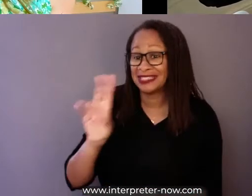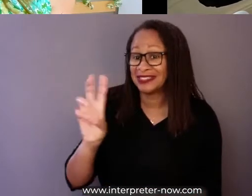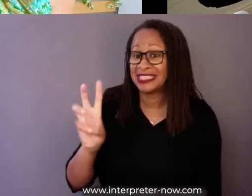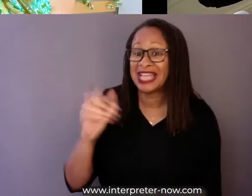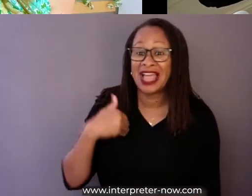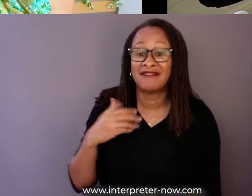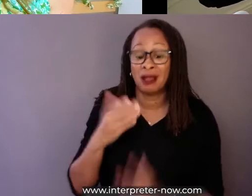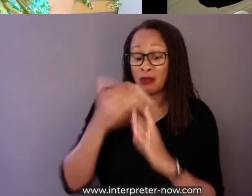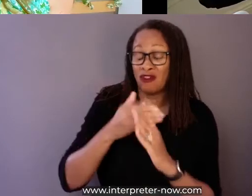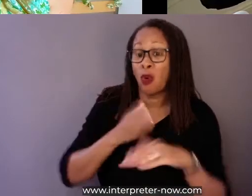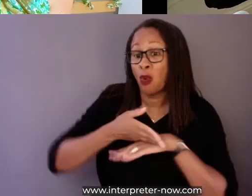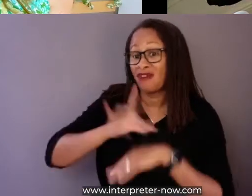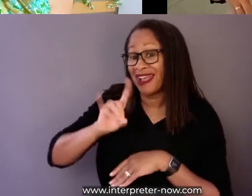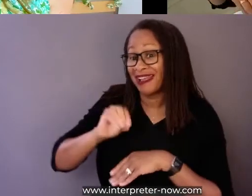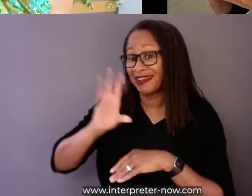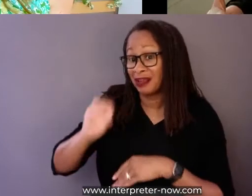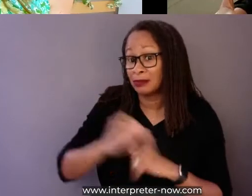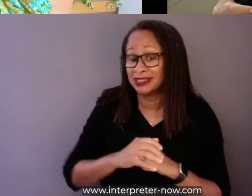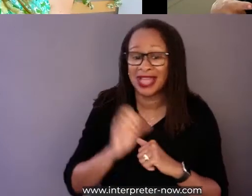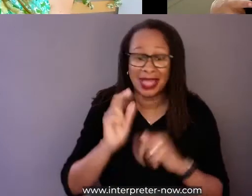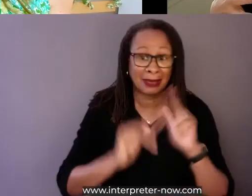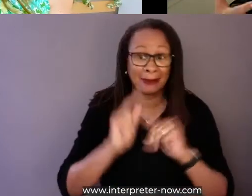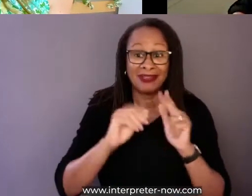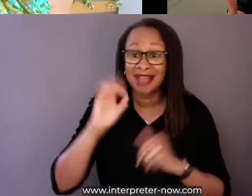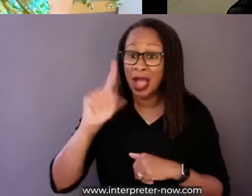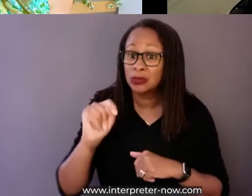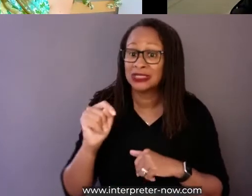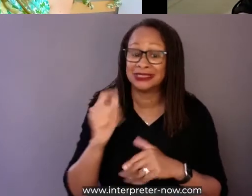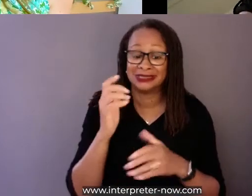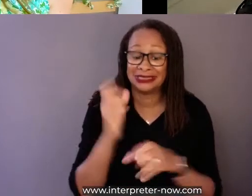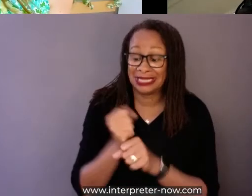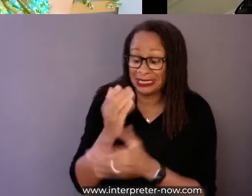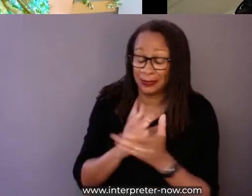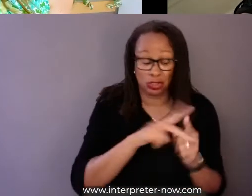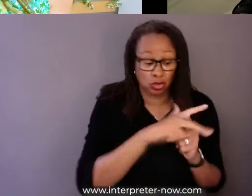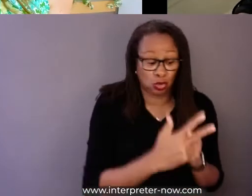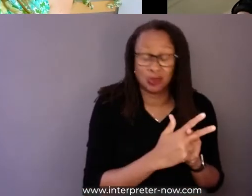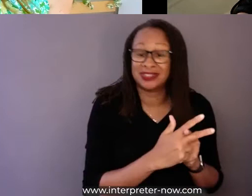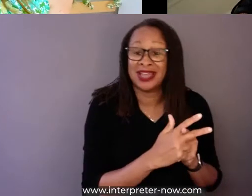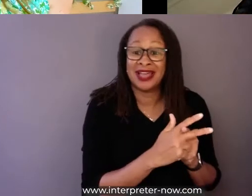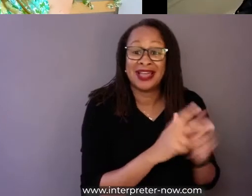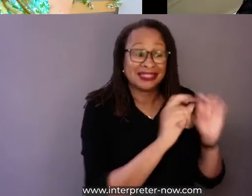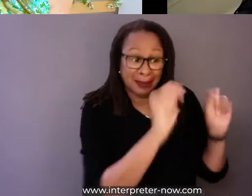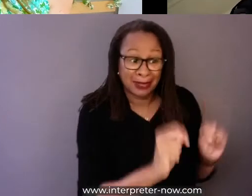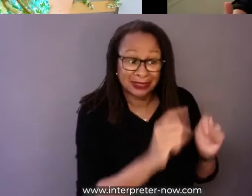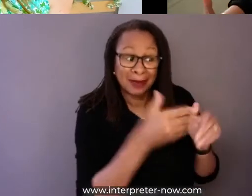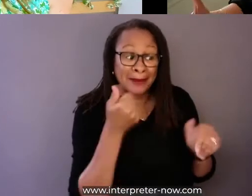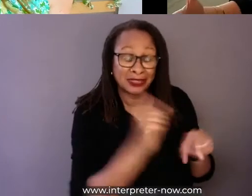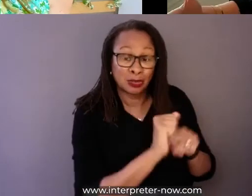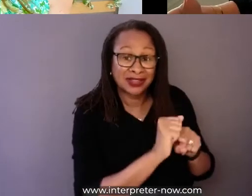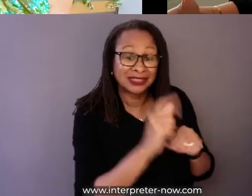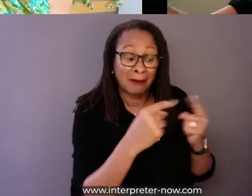companies. And so I've been able to build out and take some of those tools and templates and best practices around creating